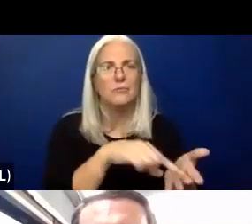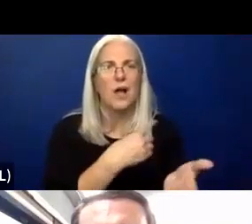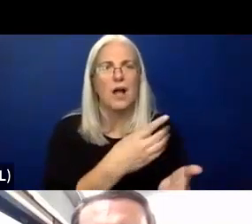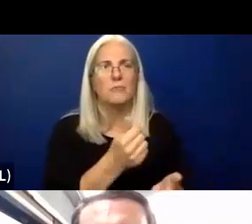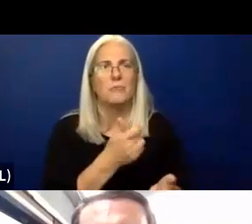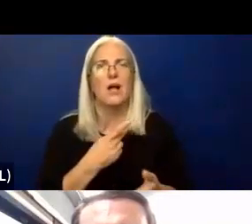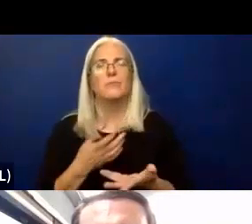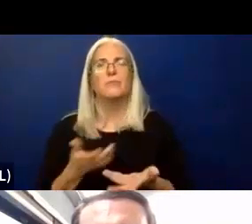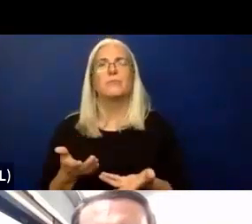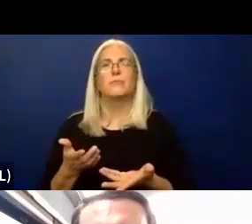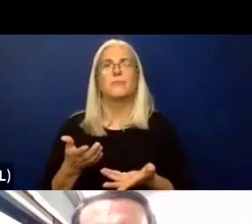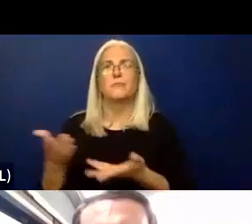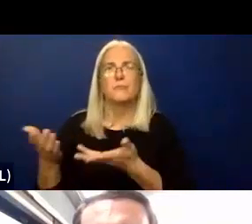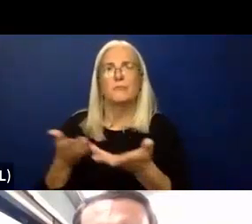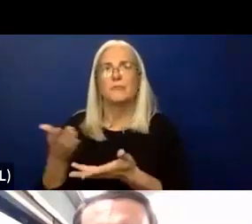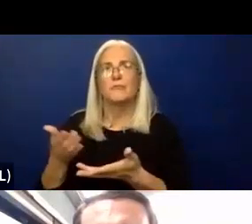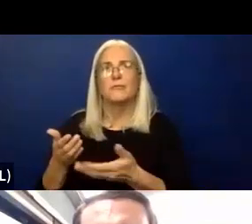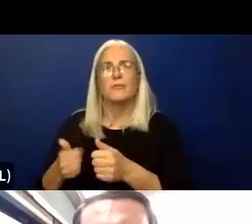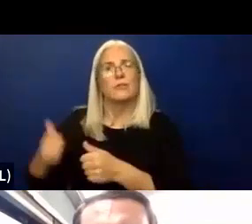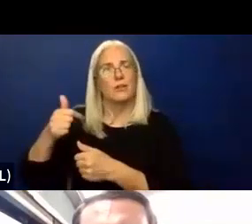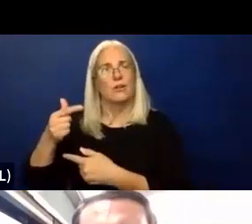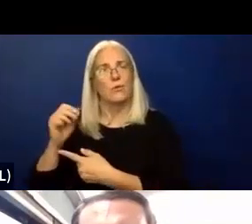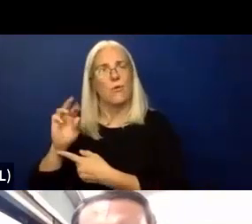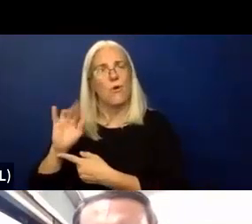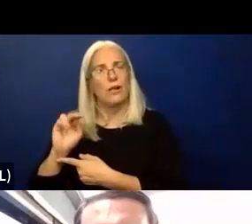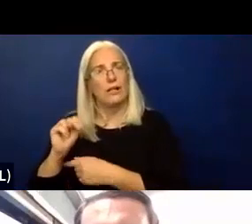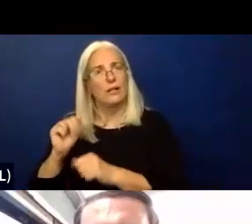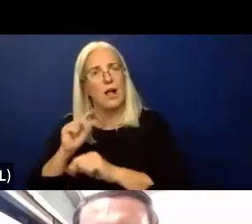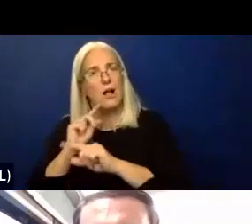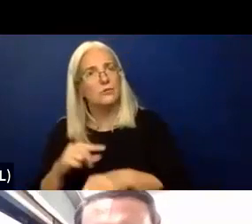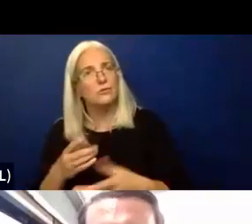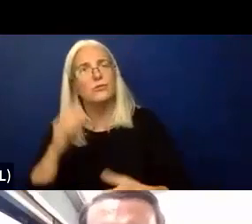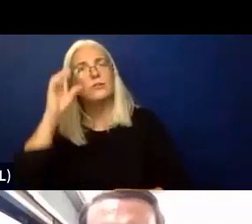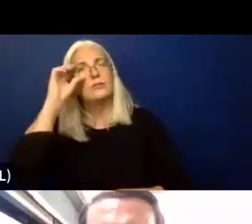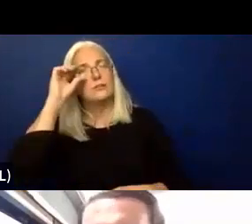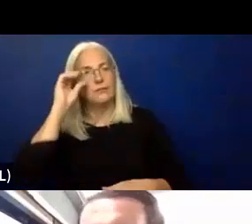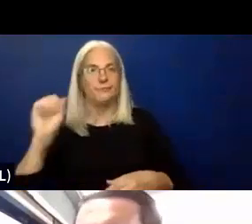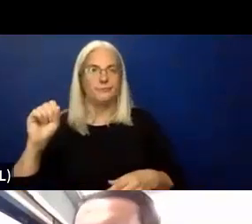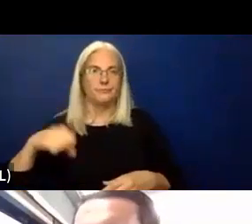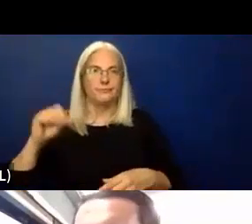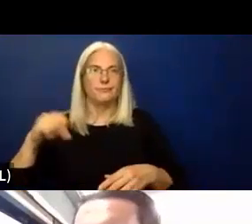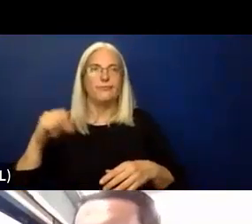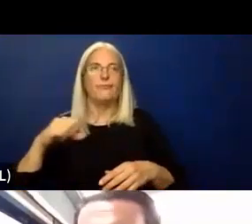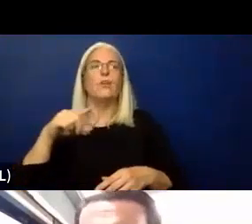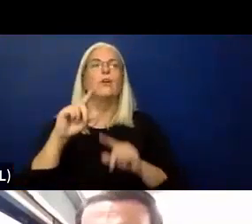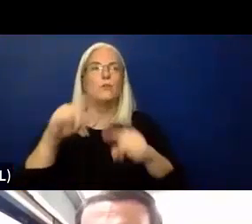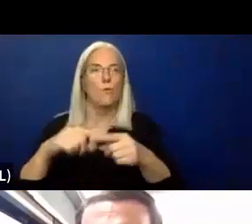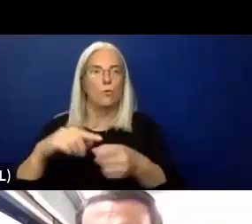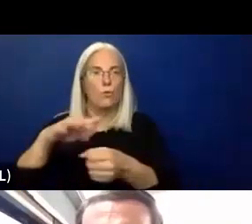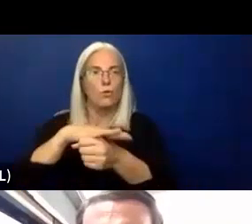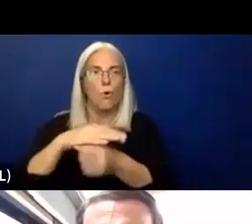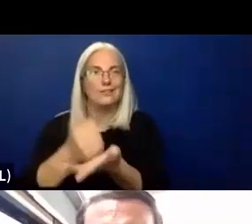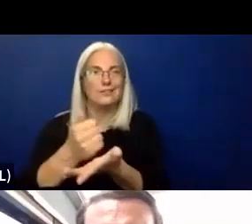Chair Gorin? I guess you can get information at the local assistance center on that.